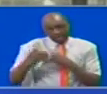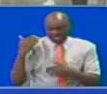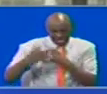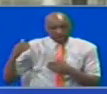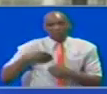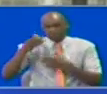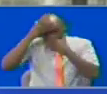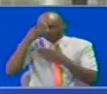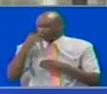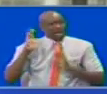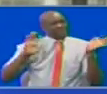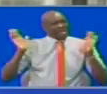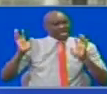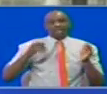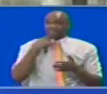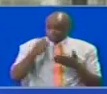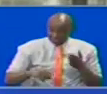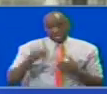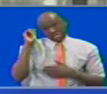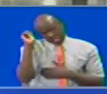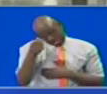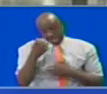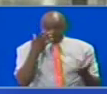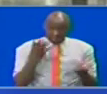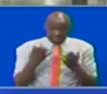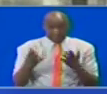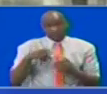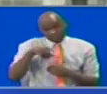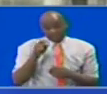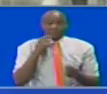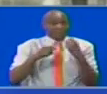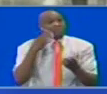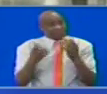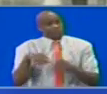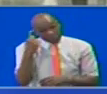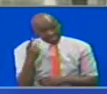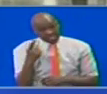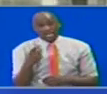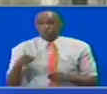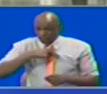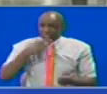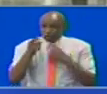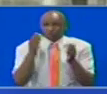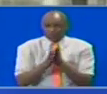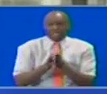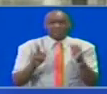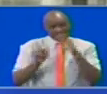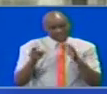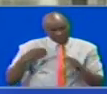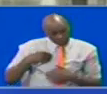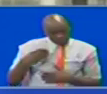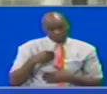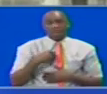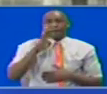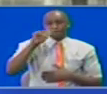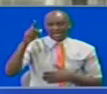that, and it appears Kenya could as well have taken that position. We happened to talk to CS Najib Balala, who is here leading